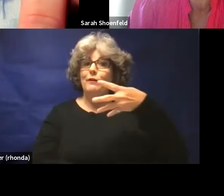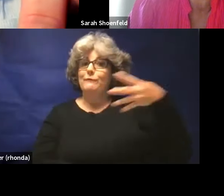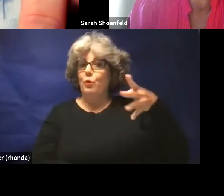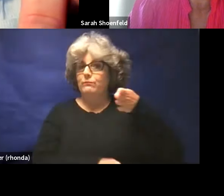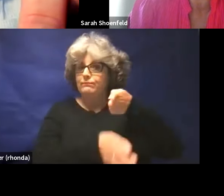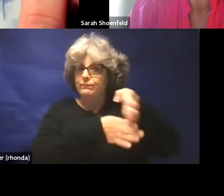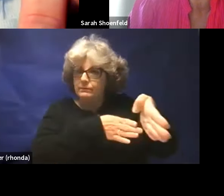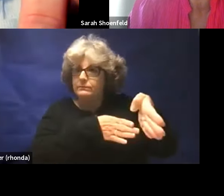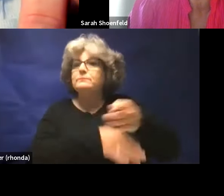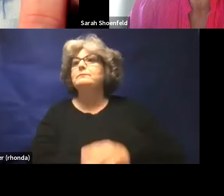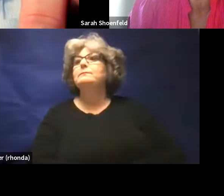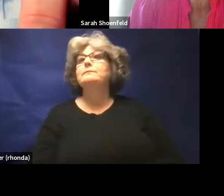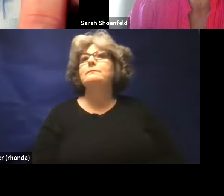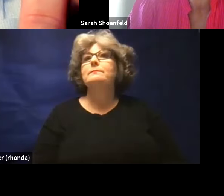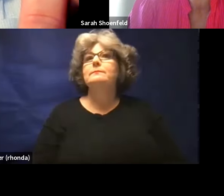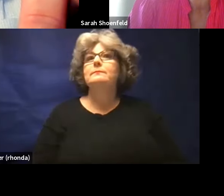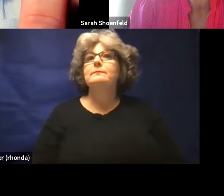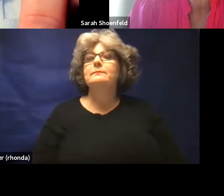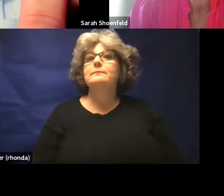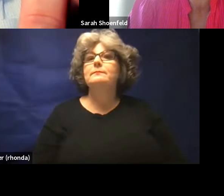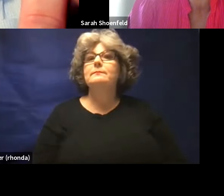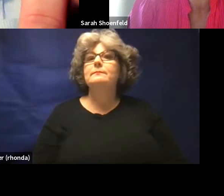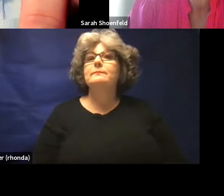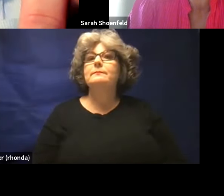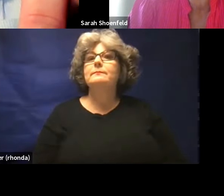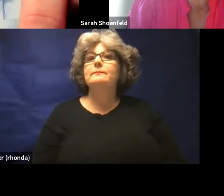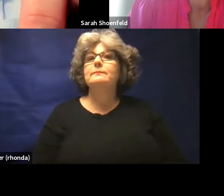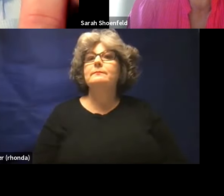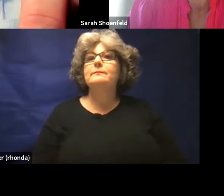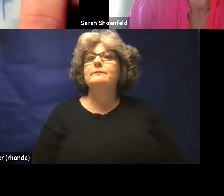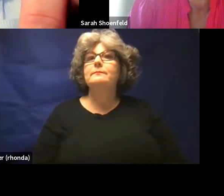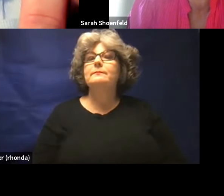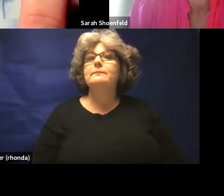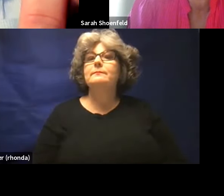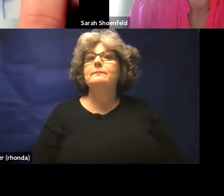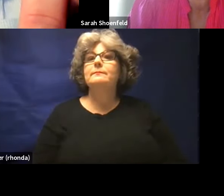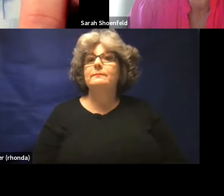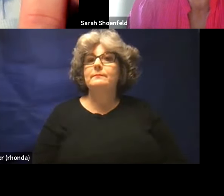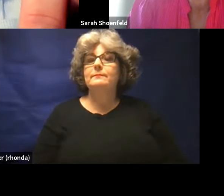specifically. And so that sort of,